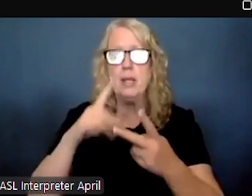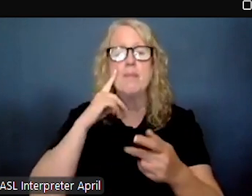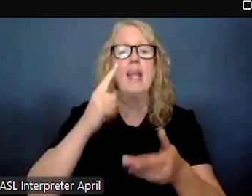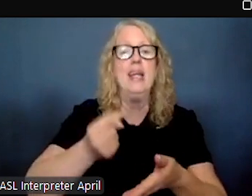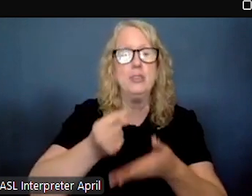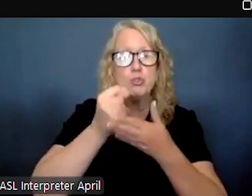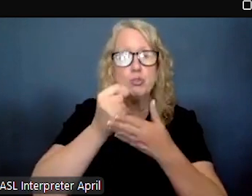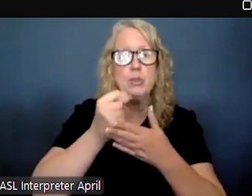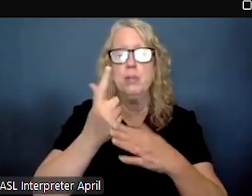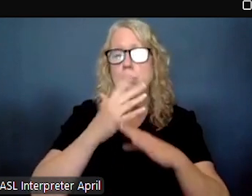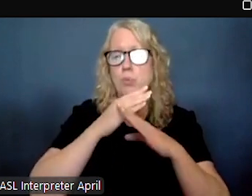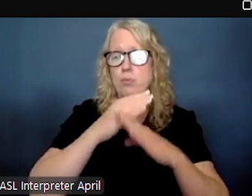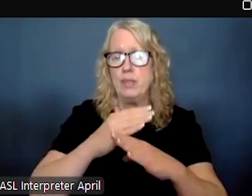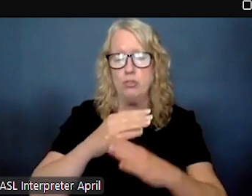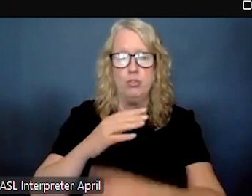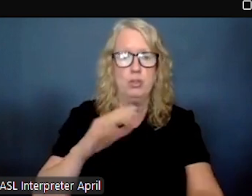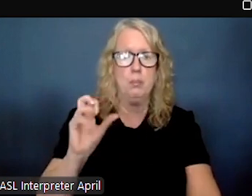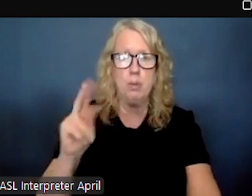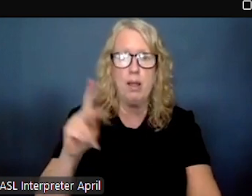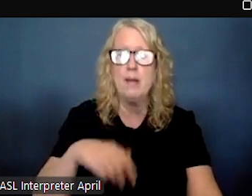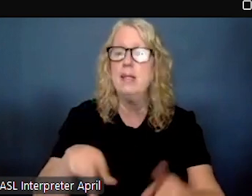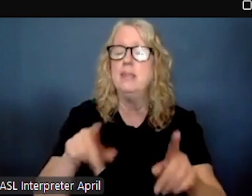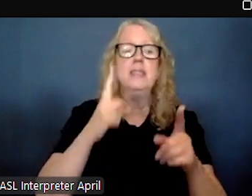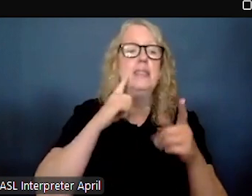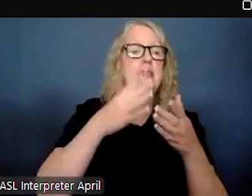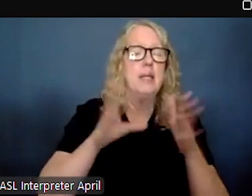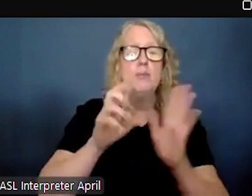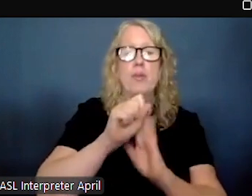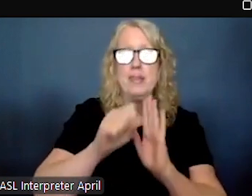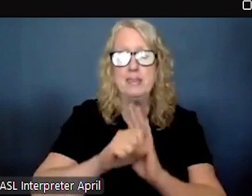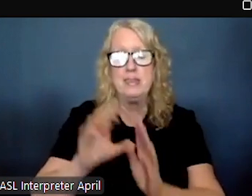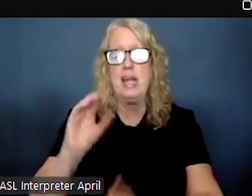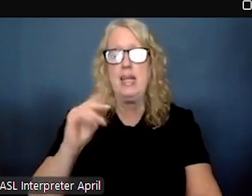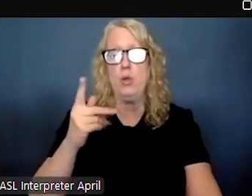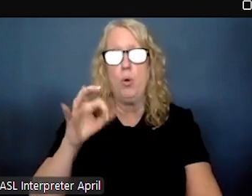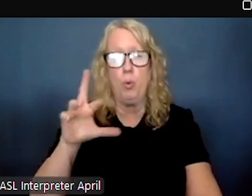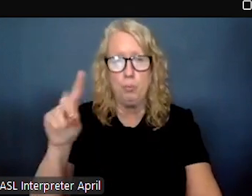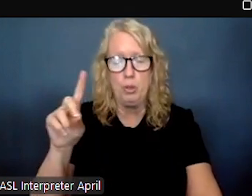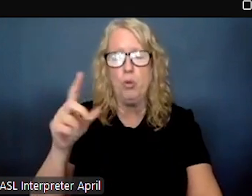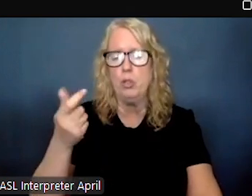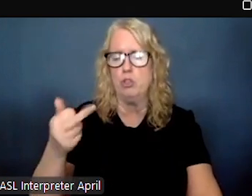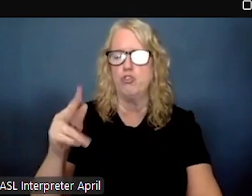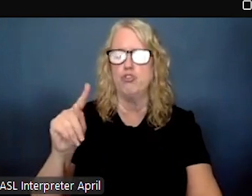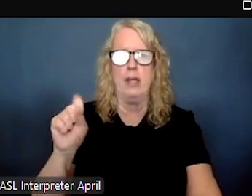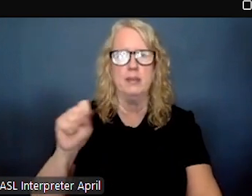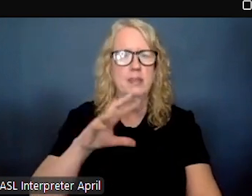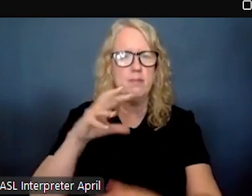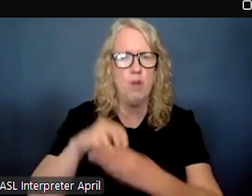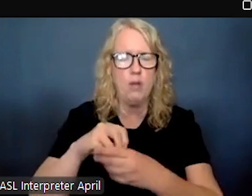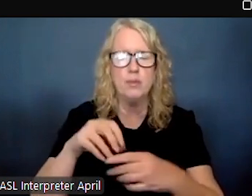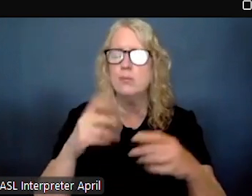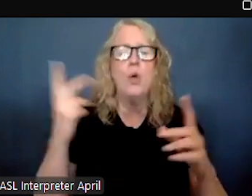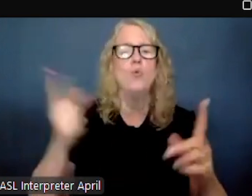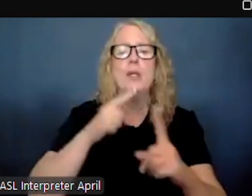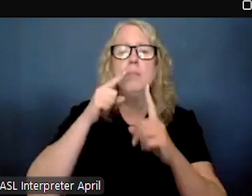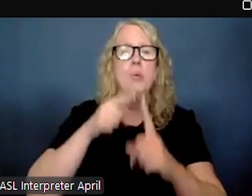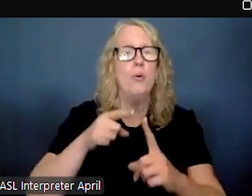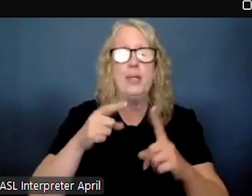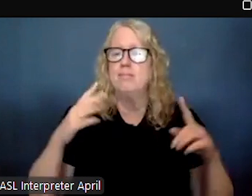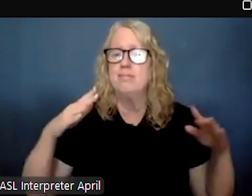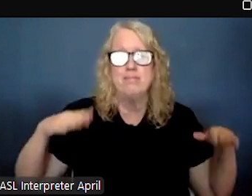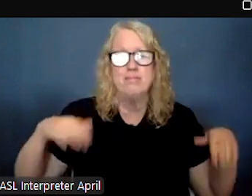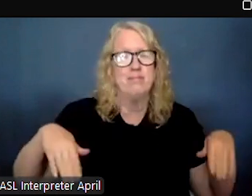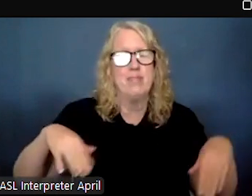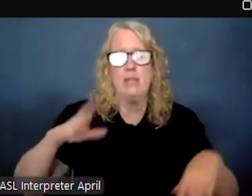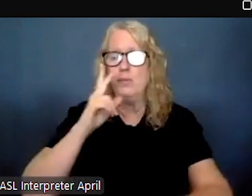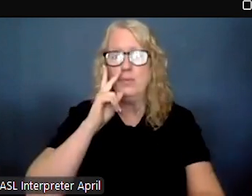prevention block grant, as well as the state opioid response block grants. All of that to say, we have not